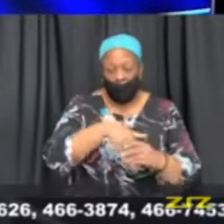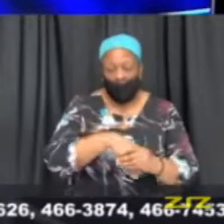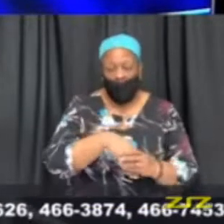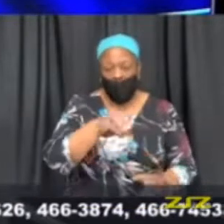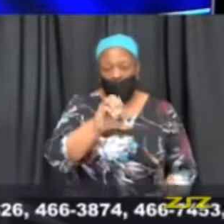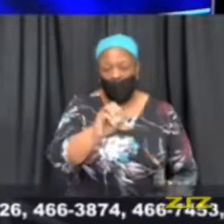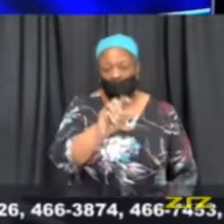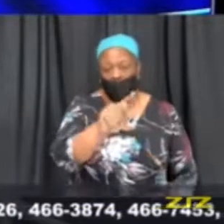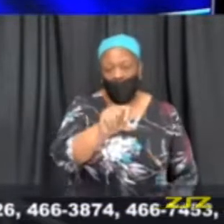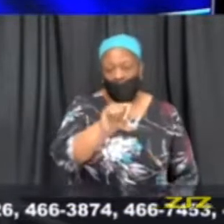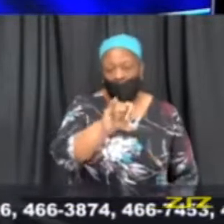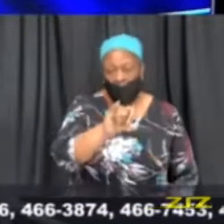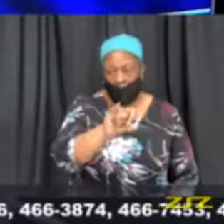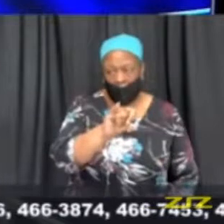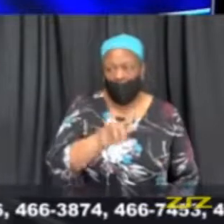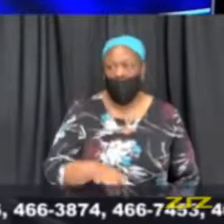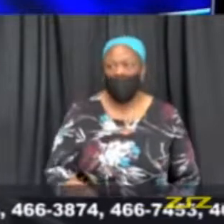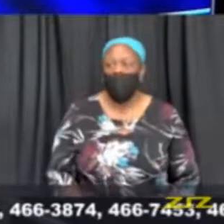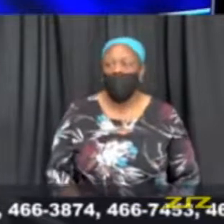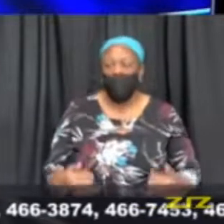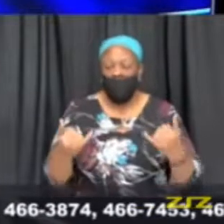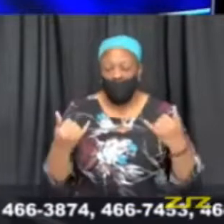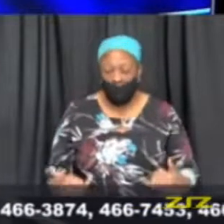facility, they will now pay